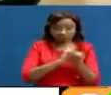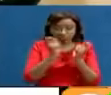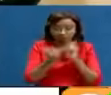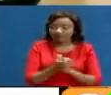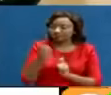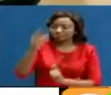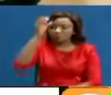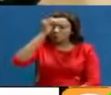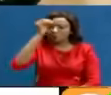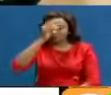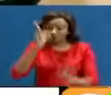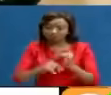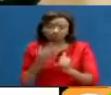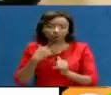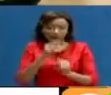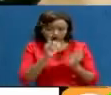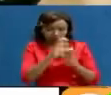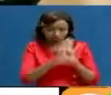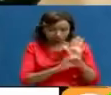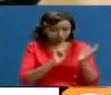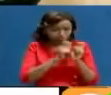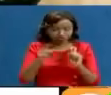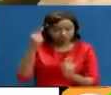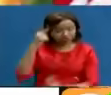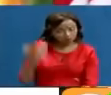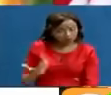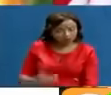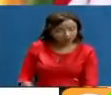this attempt to amend the 2010 Constitution?